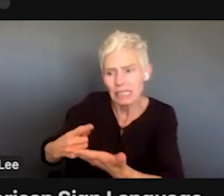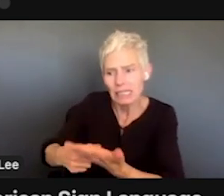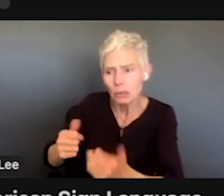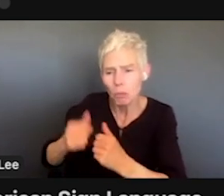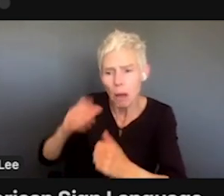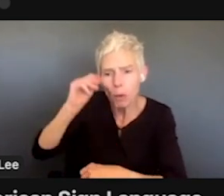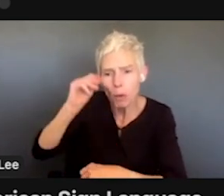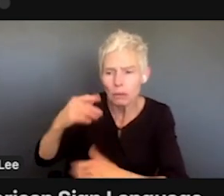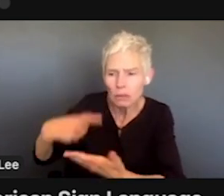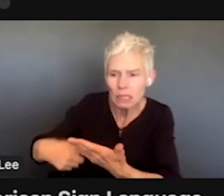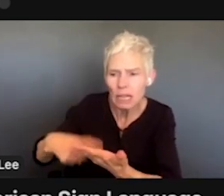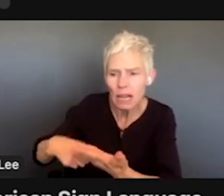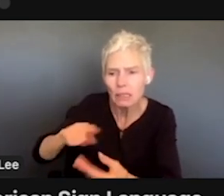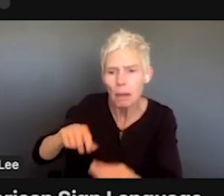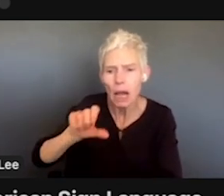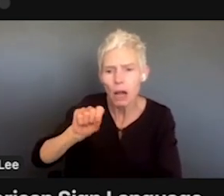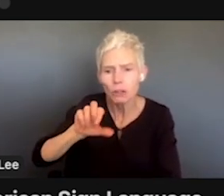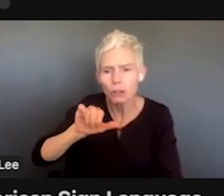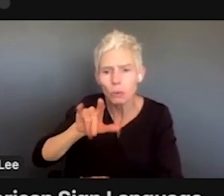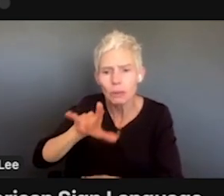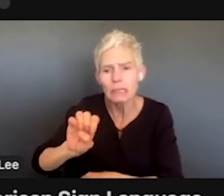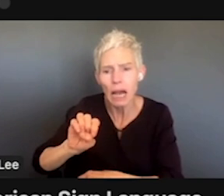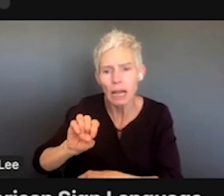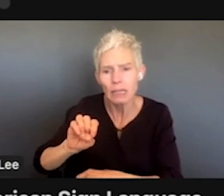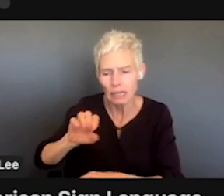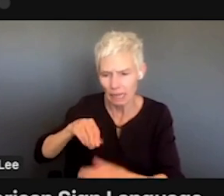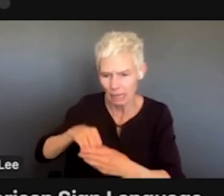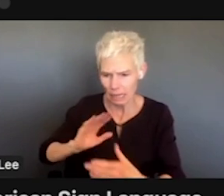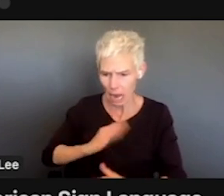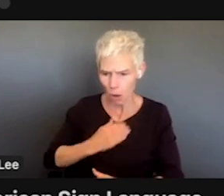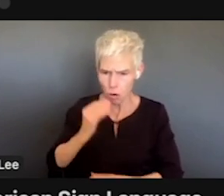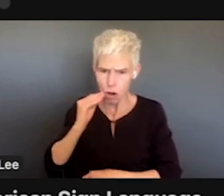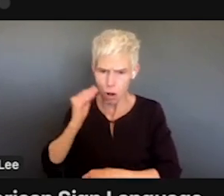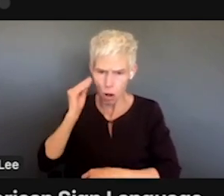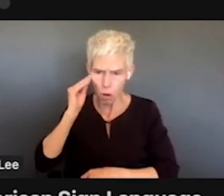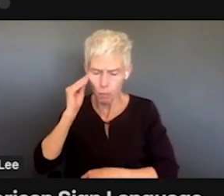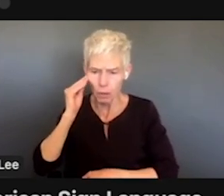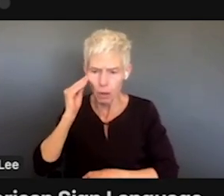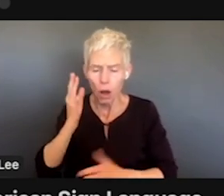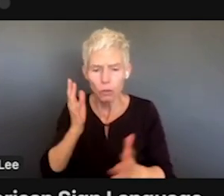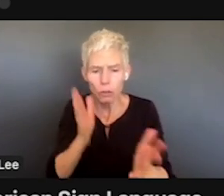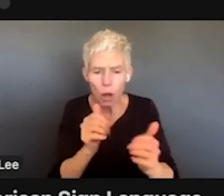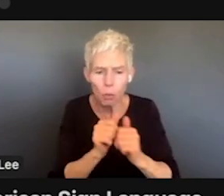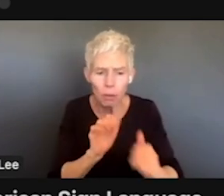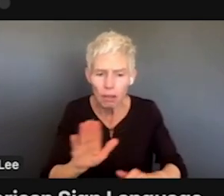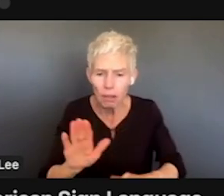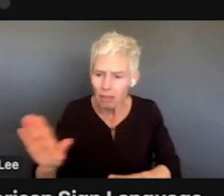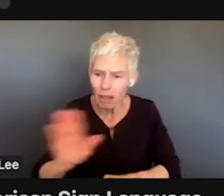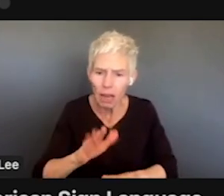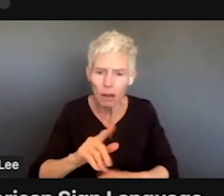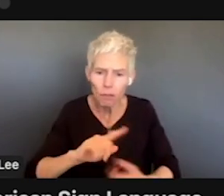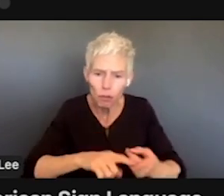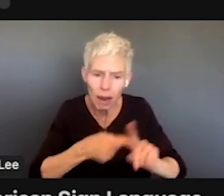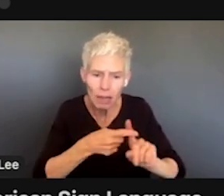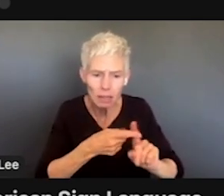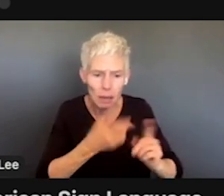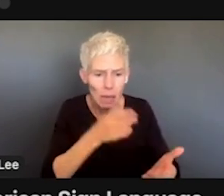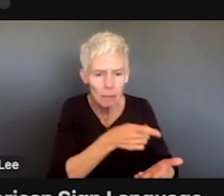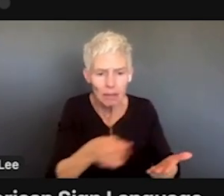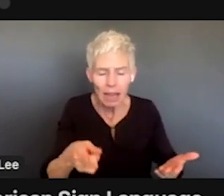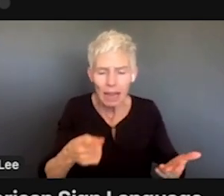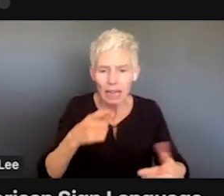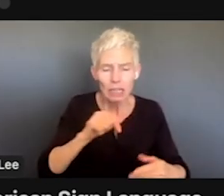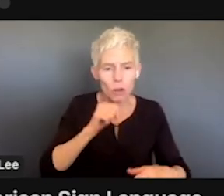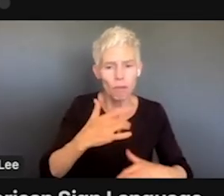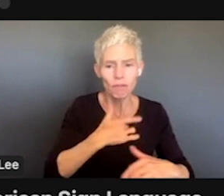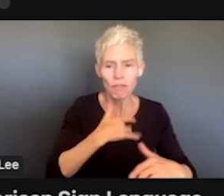but having that conversation with their friends. They may not have a home that's comfortable or knowledgeable about the resources that are available out there.